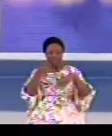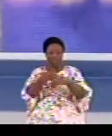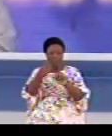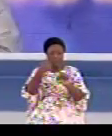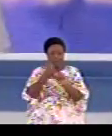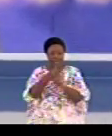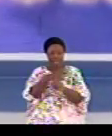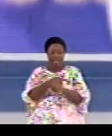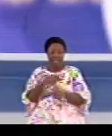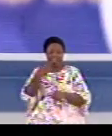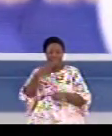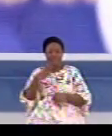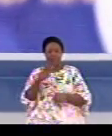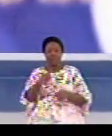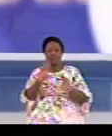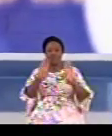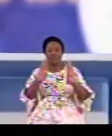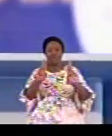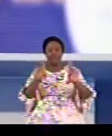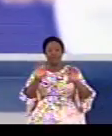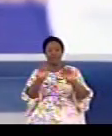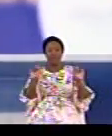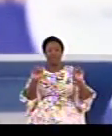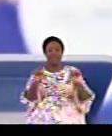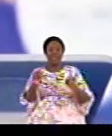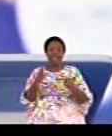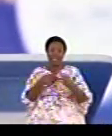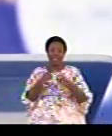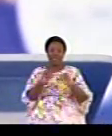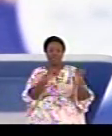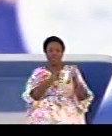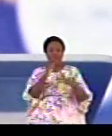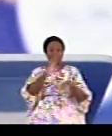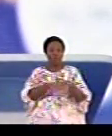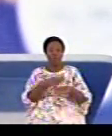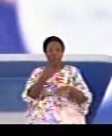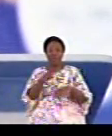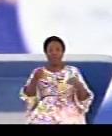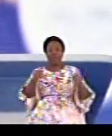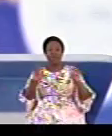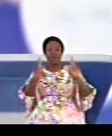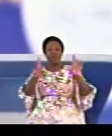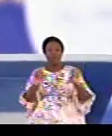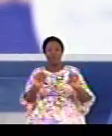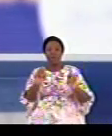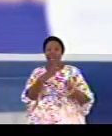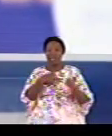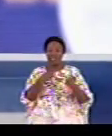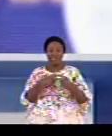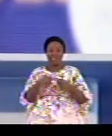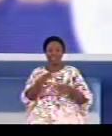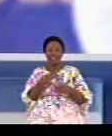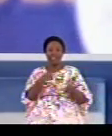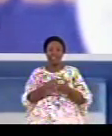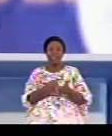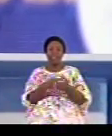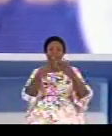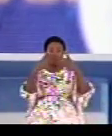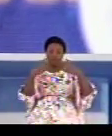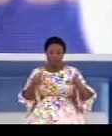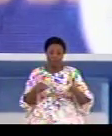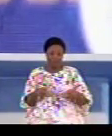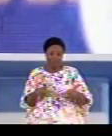a serpent of brass and put it upon a pool and it came to pass